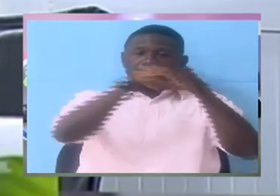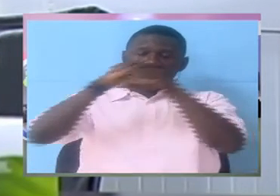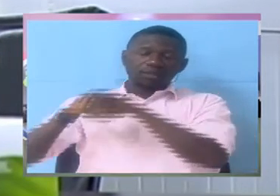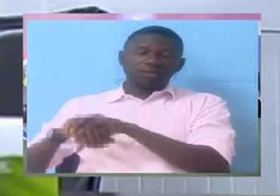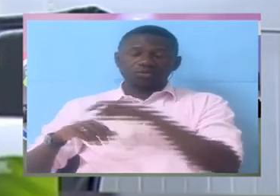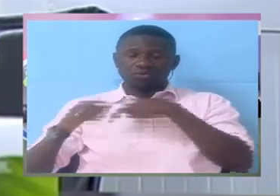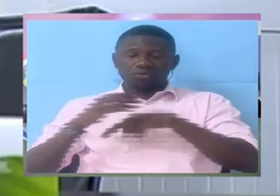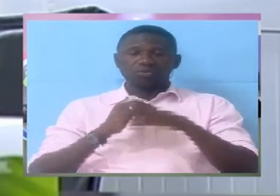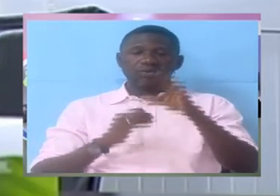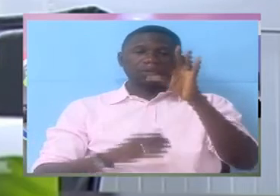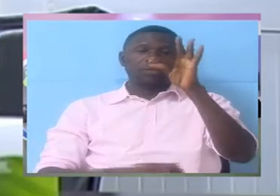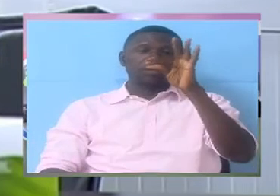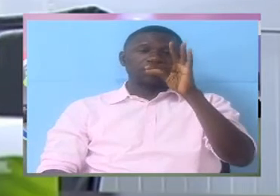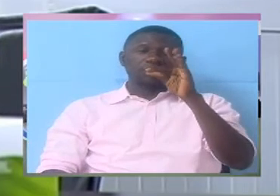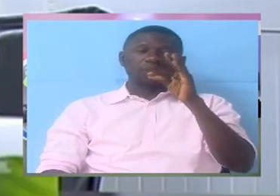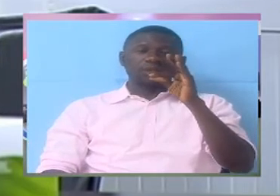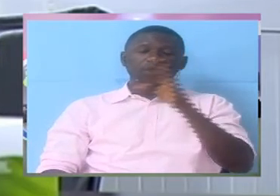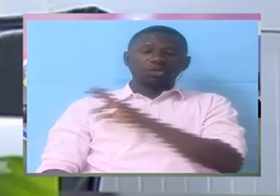there, aboje